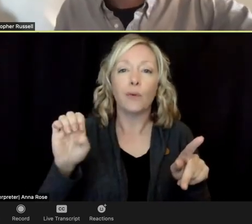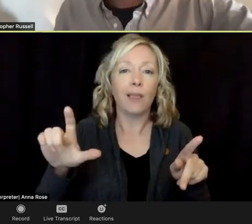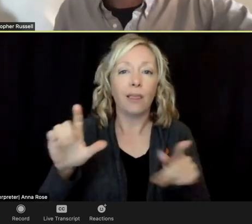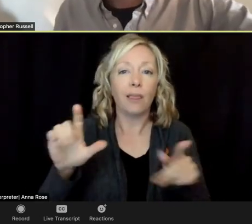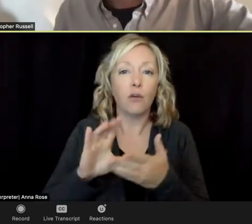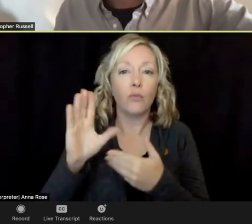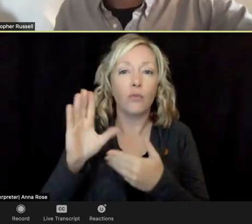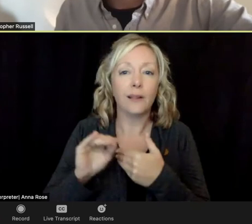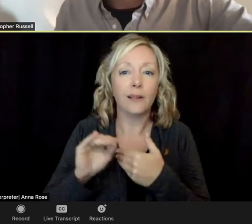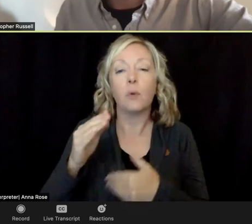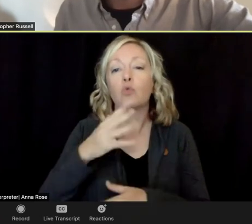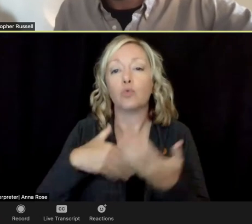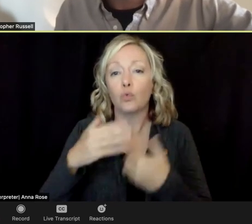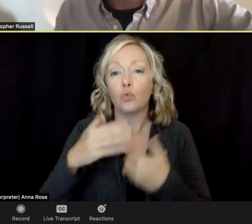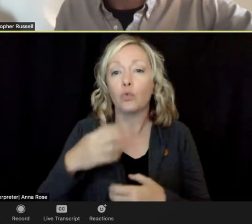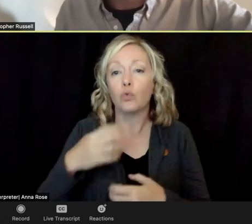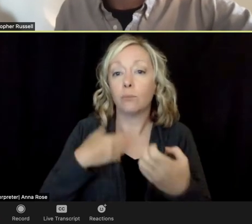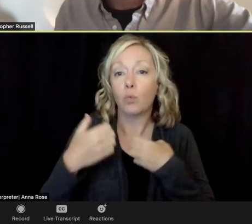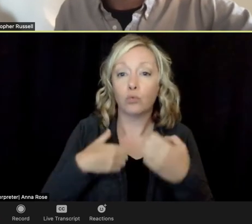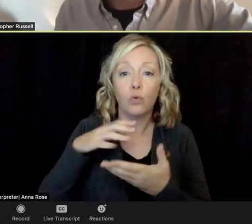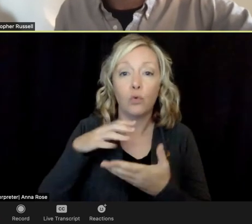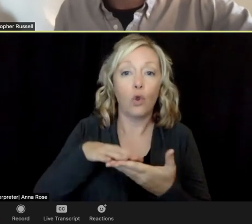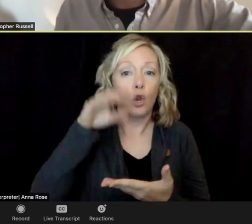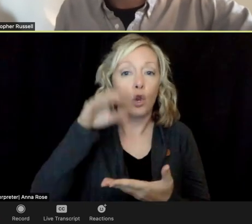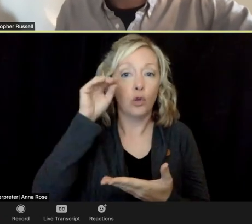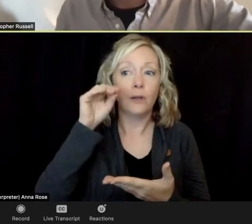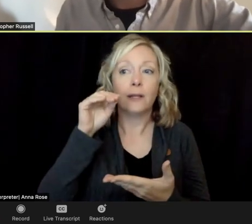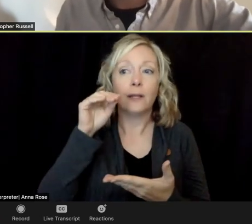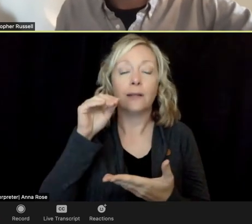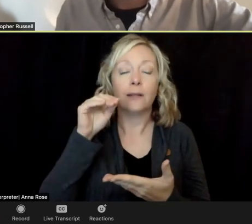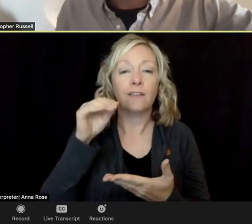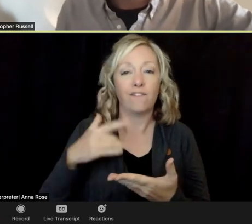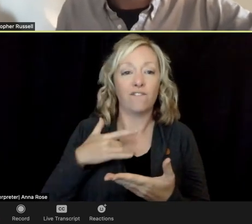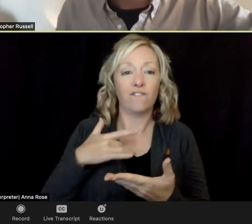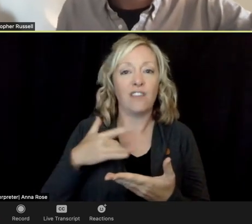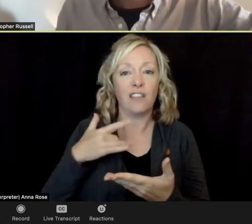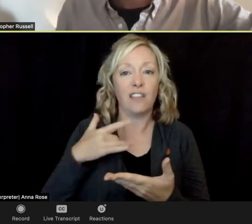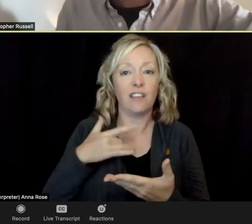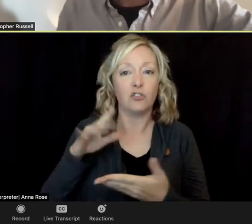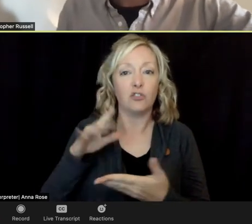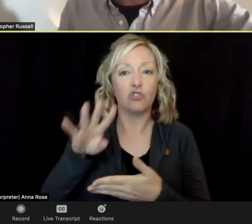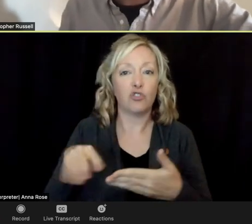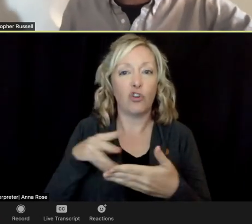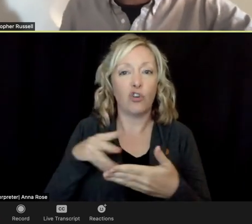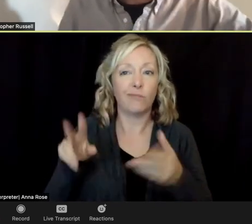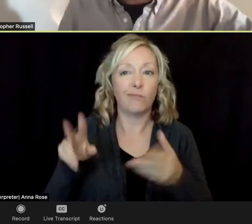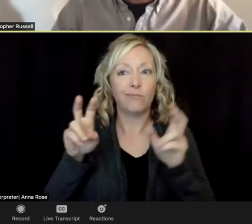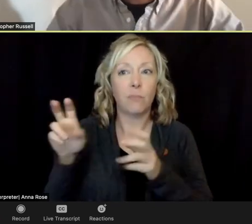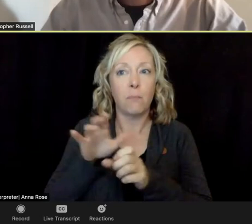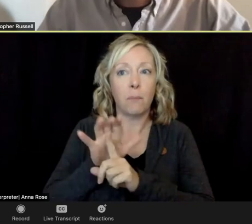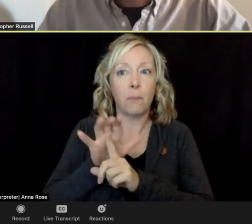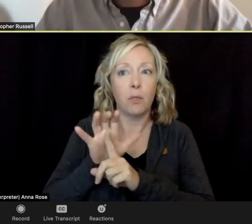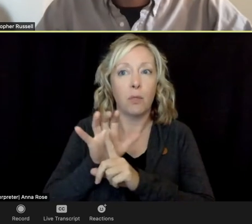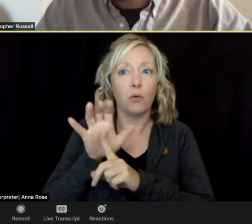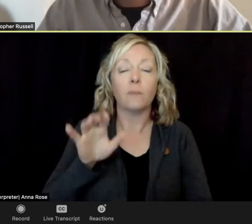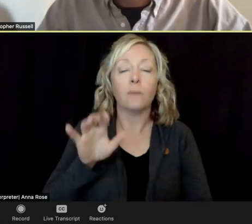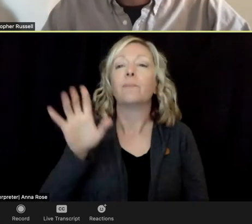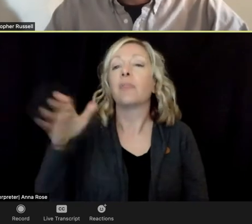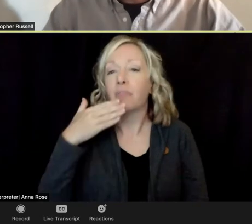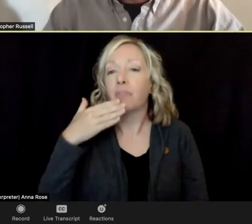curriculum that is being used a lot now, in gen ed settings. And, it's zones